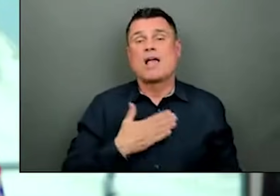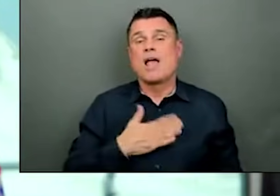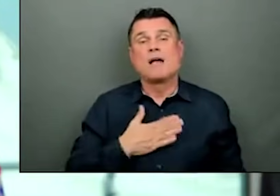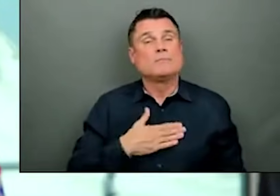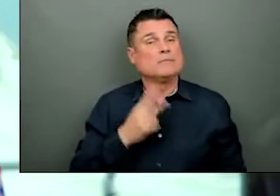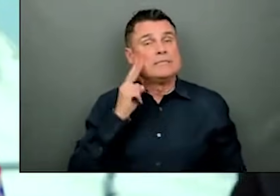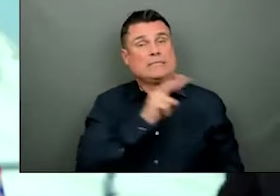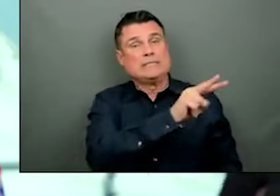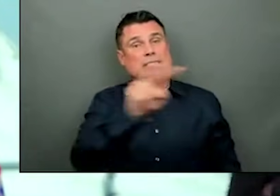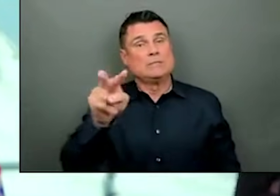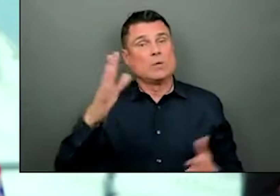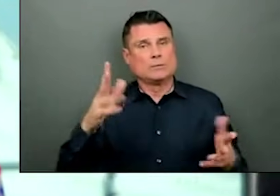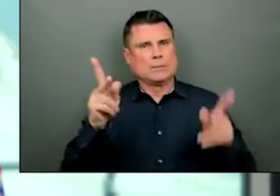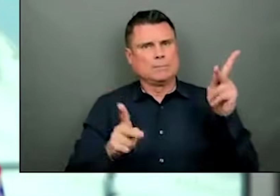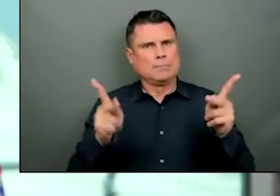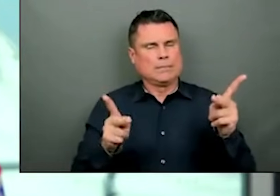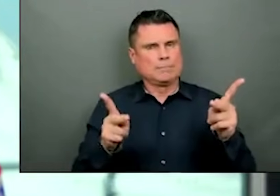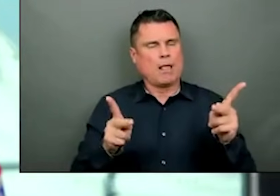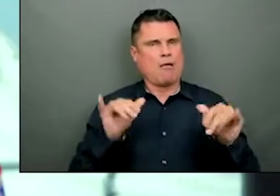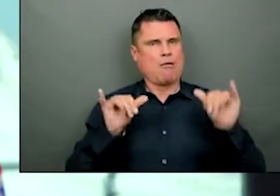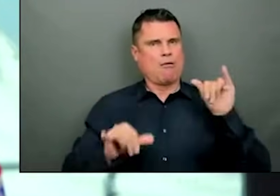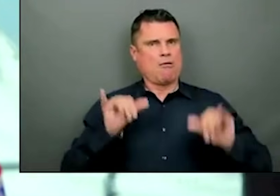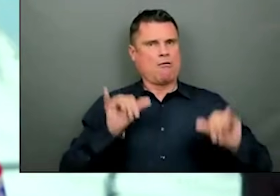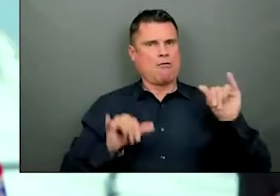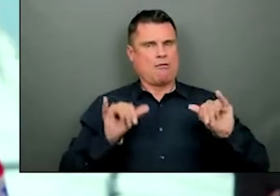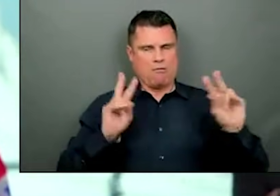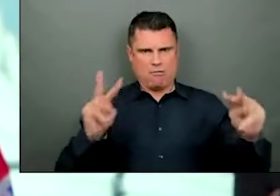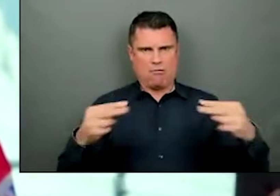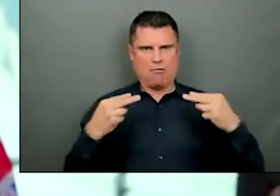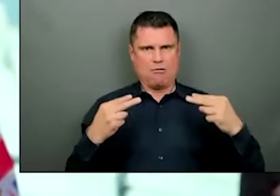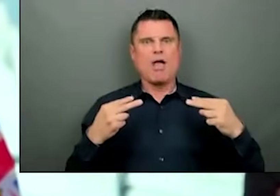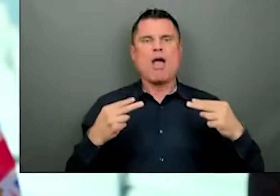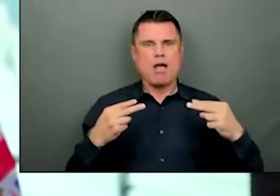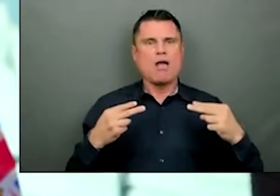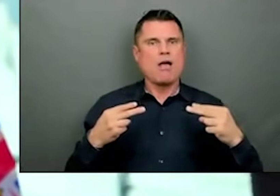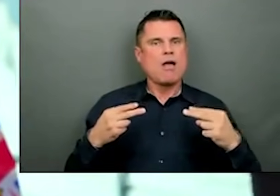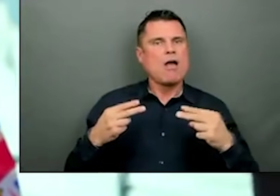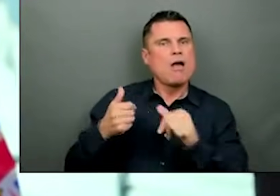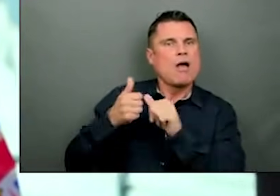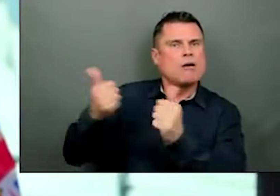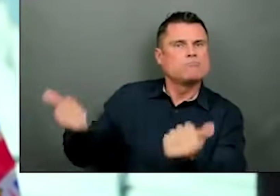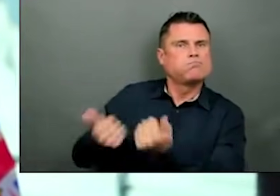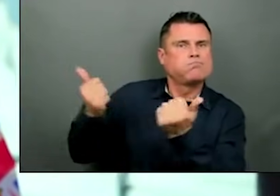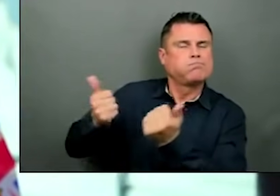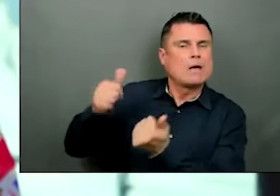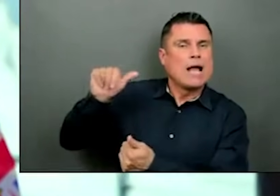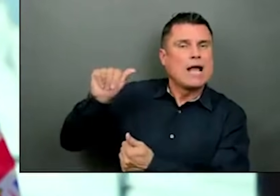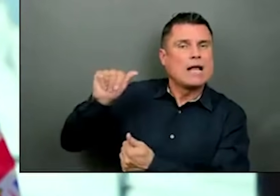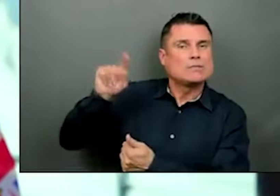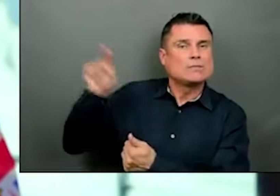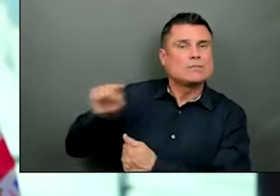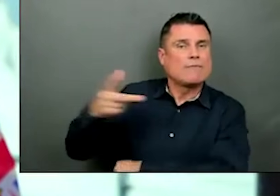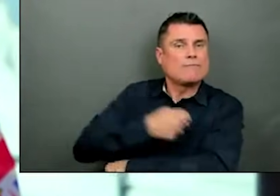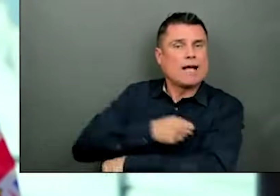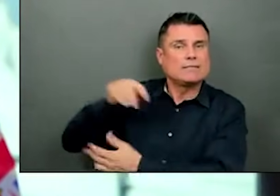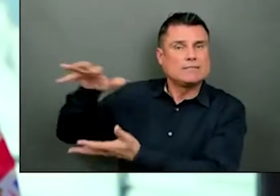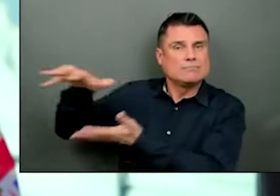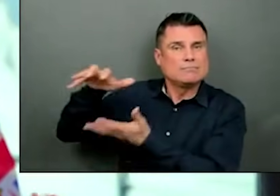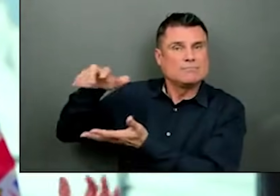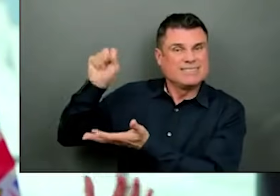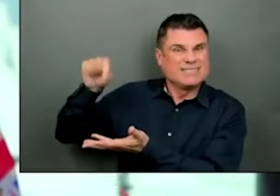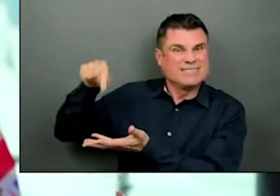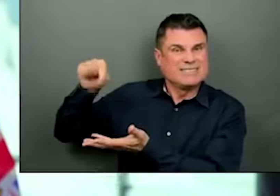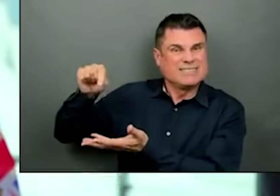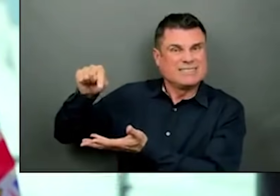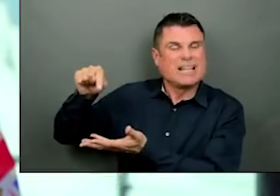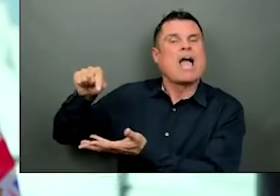in the area where we have the highest rates, and we wanted to target the population that was not likely to be